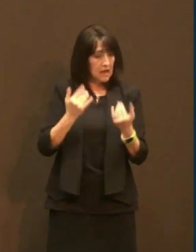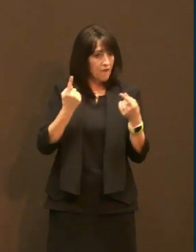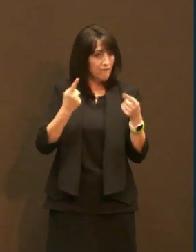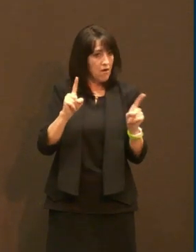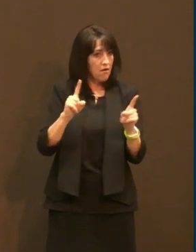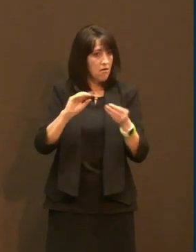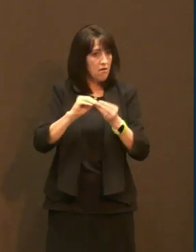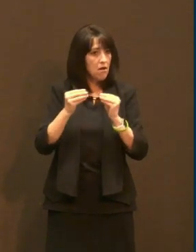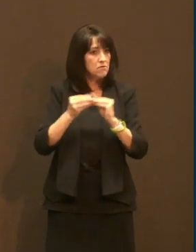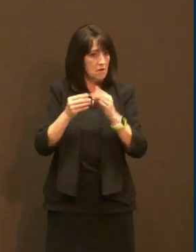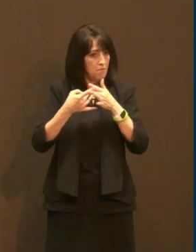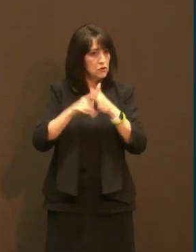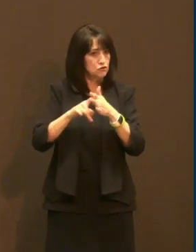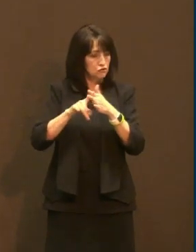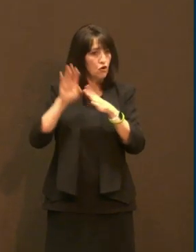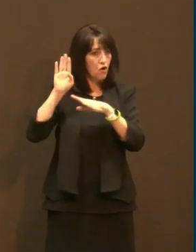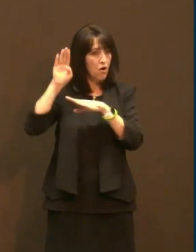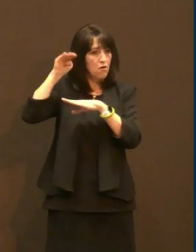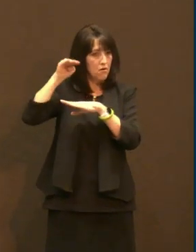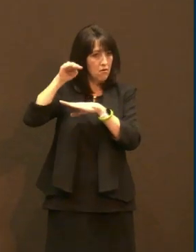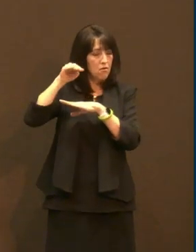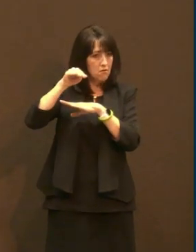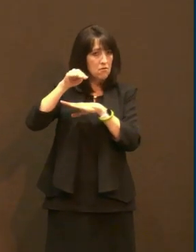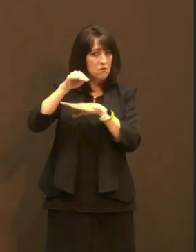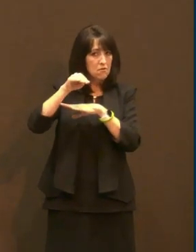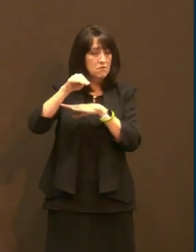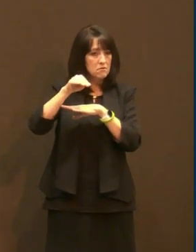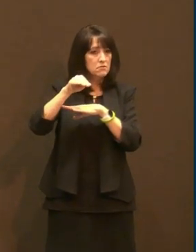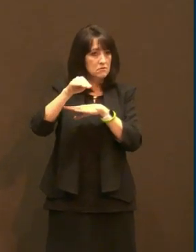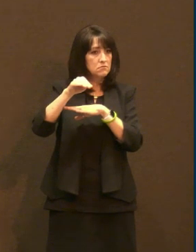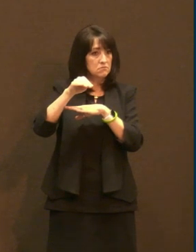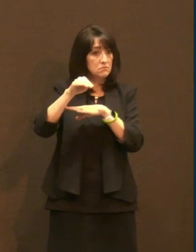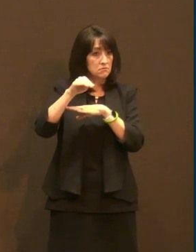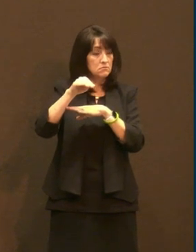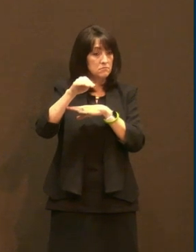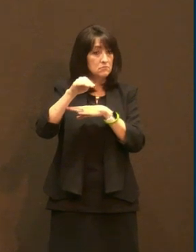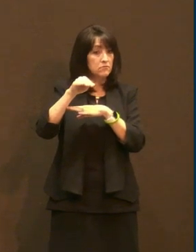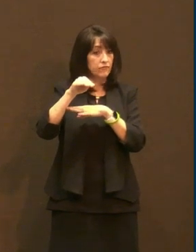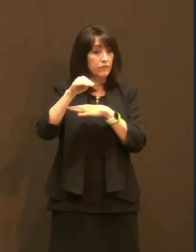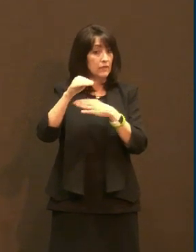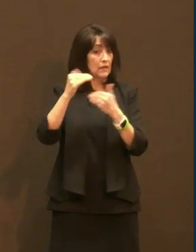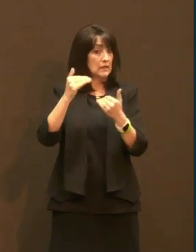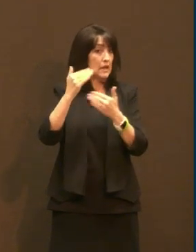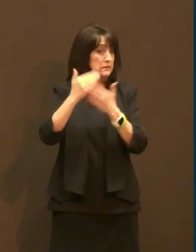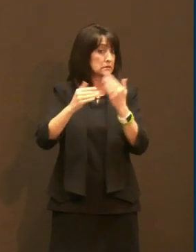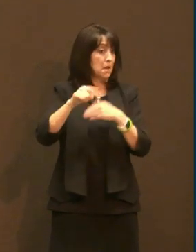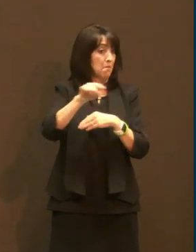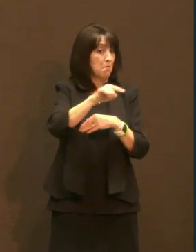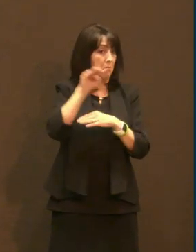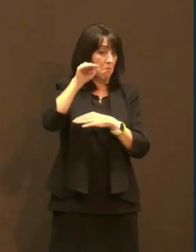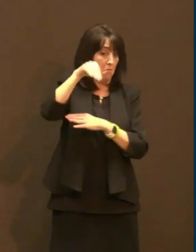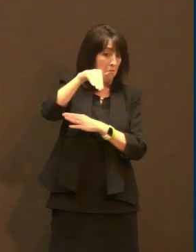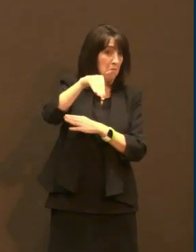are flattening out, and in some cases moving down in a positive direction. But